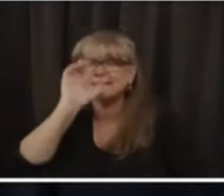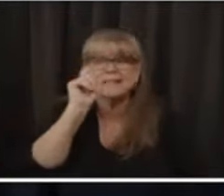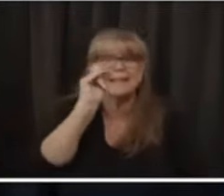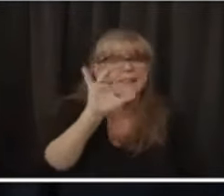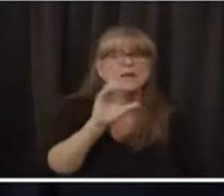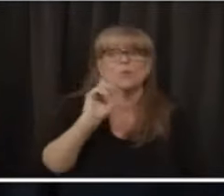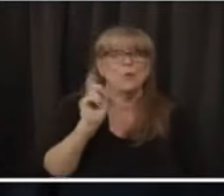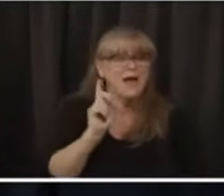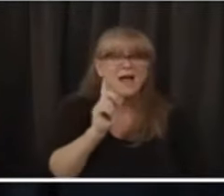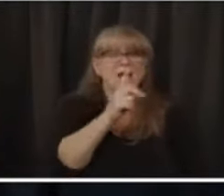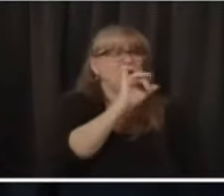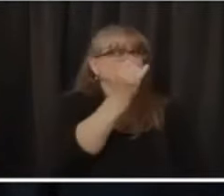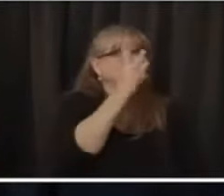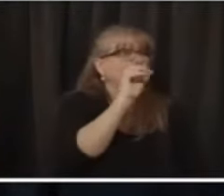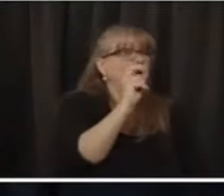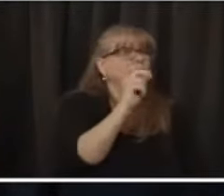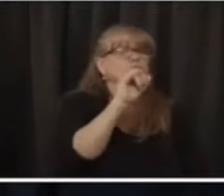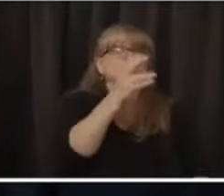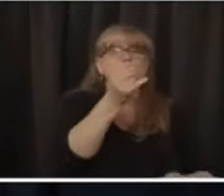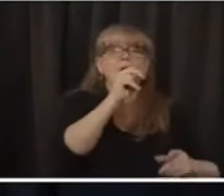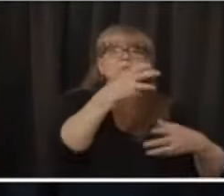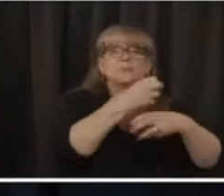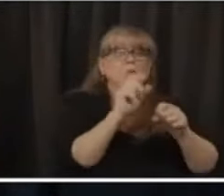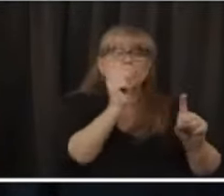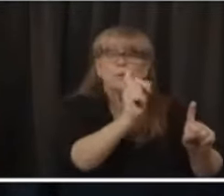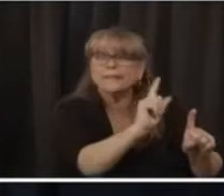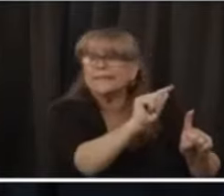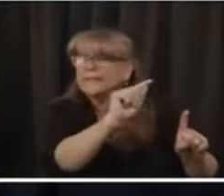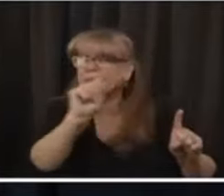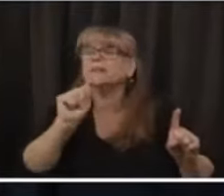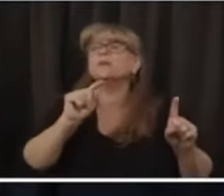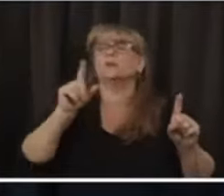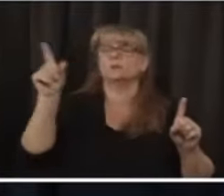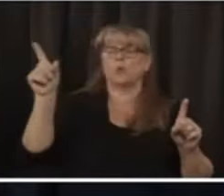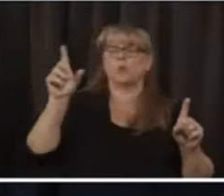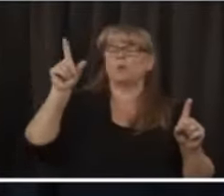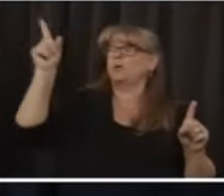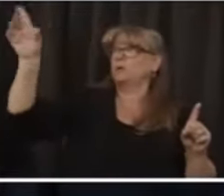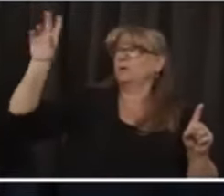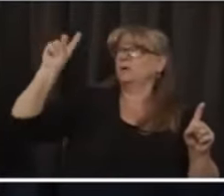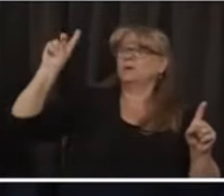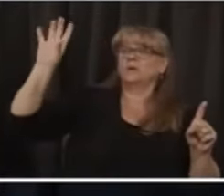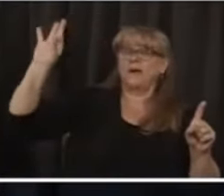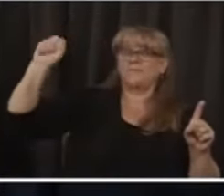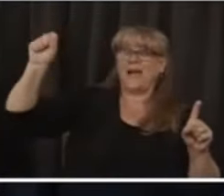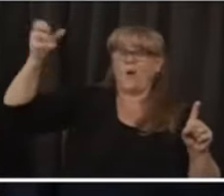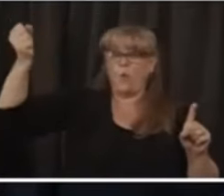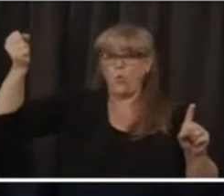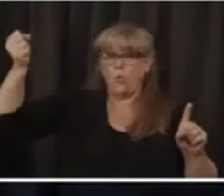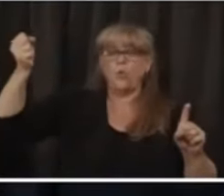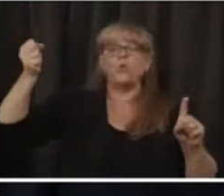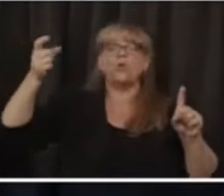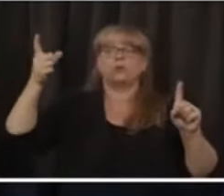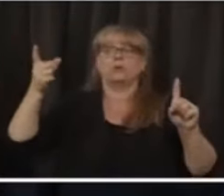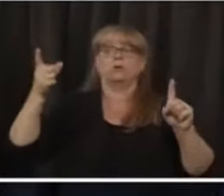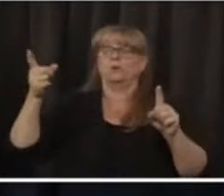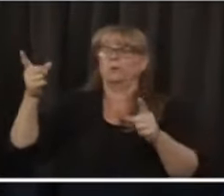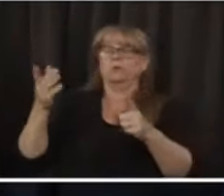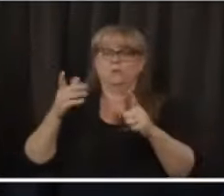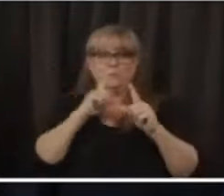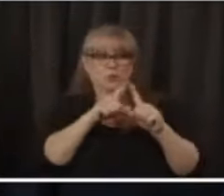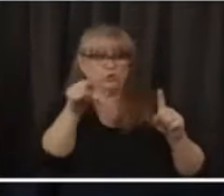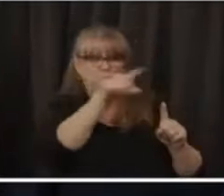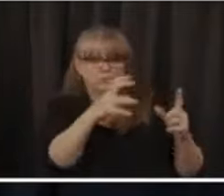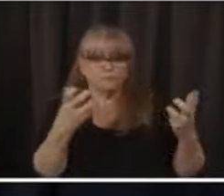this decision that the federal FDA to pause Johnson & Johnson was designed to increase confidence and really make sure that consumers,